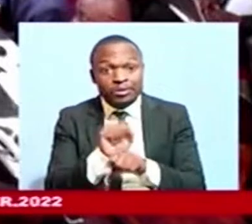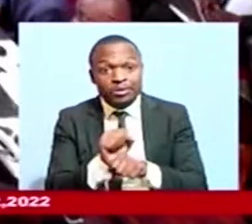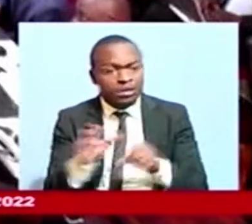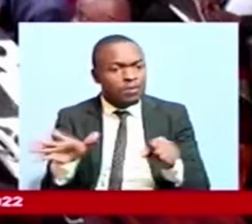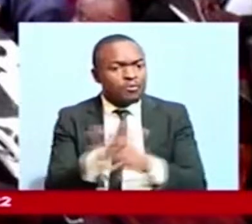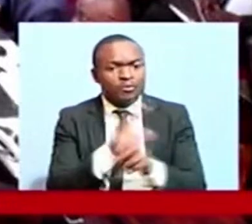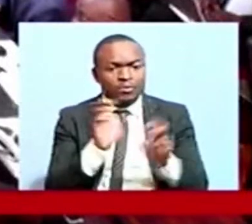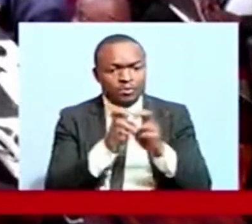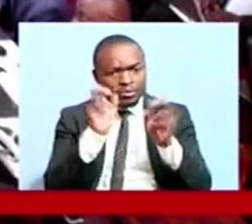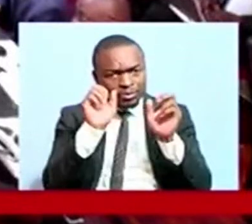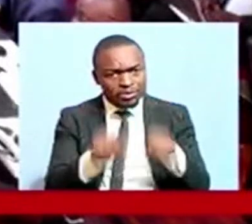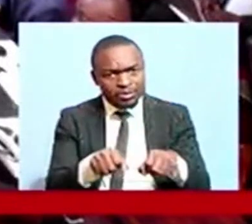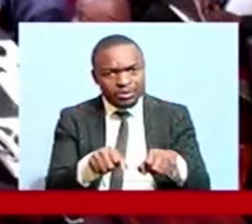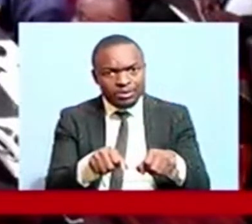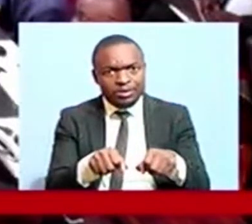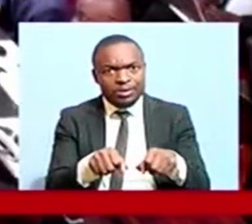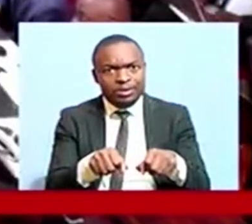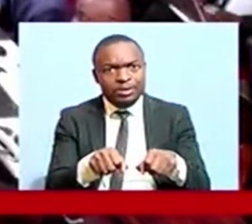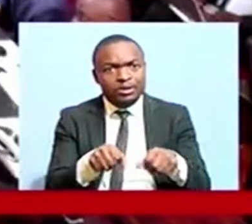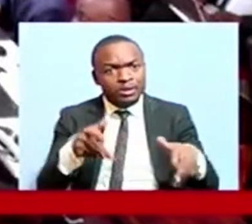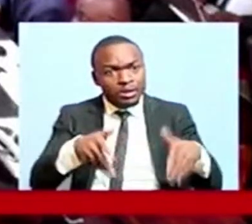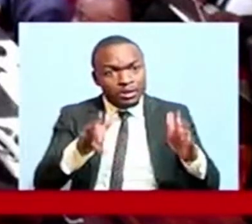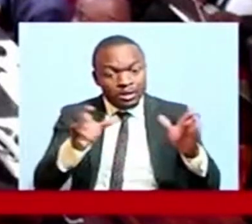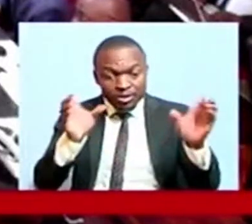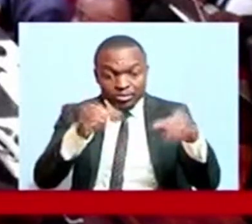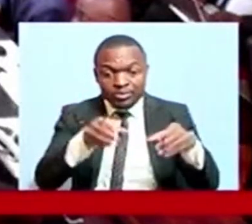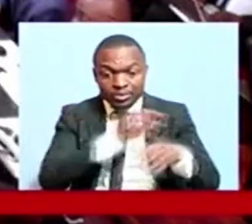structure it so that you bring some more money. You can do that.